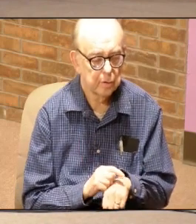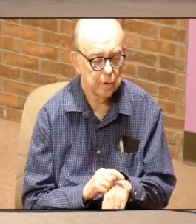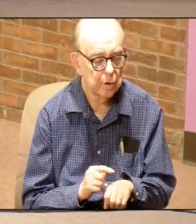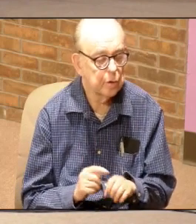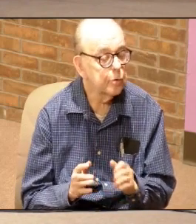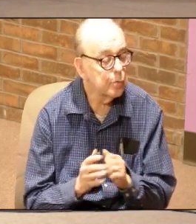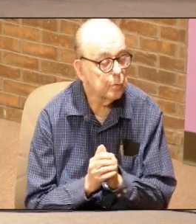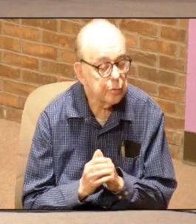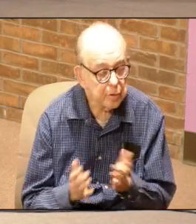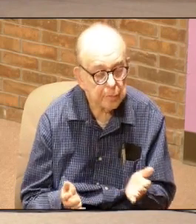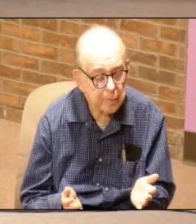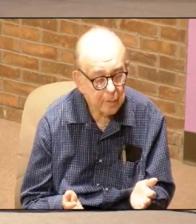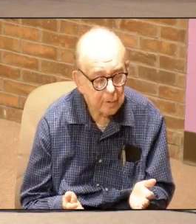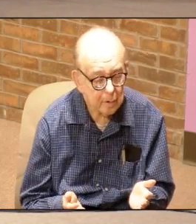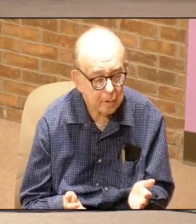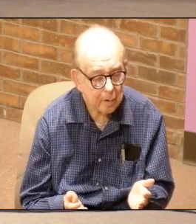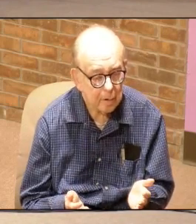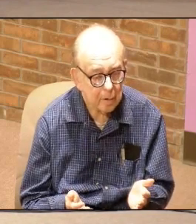worship.